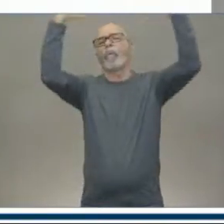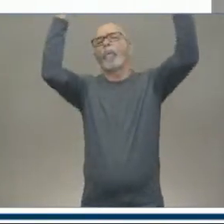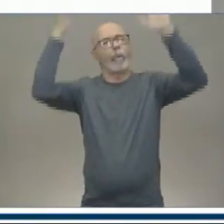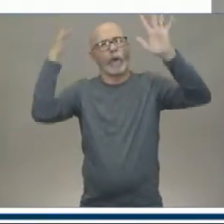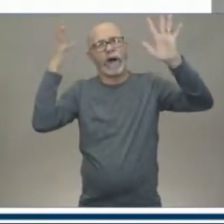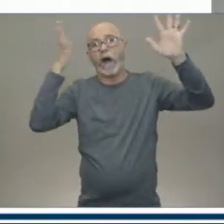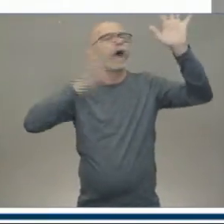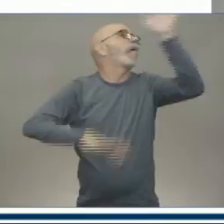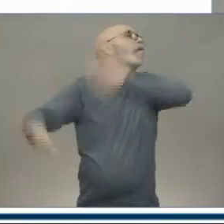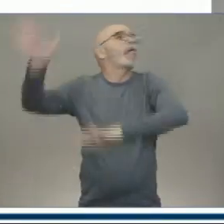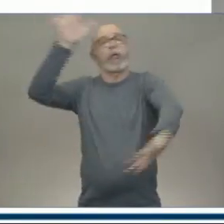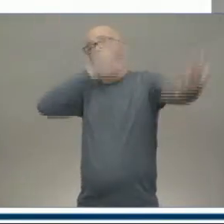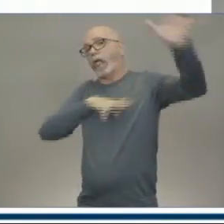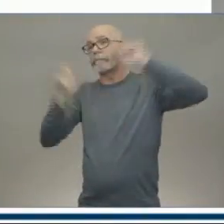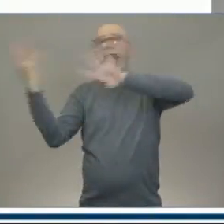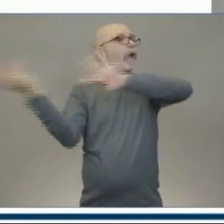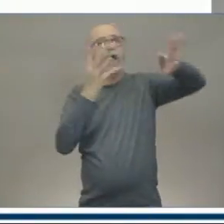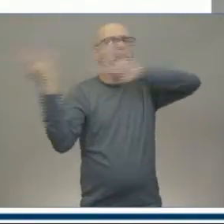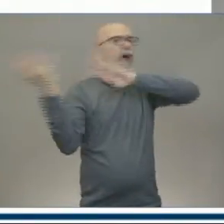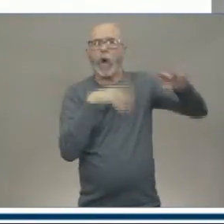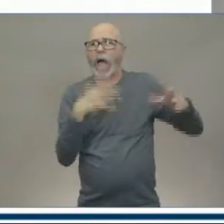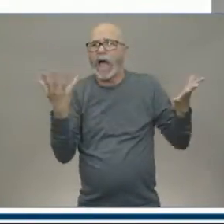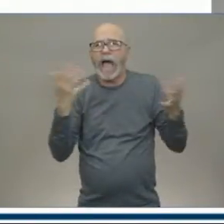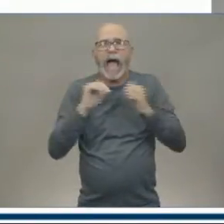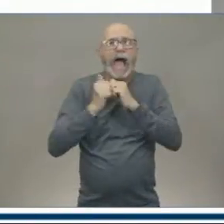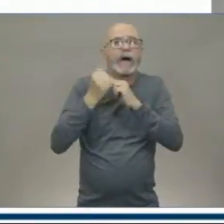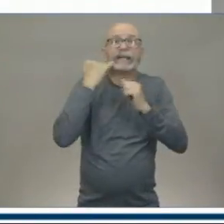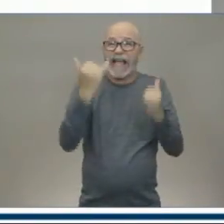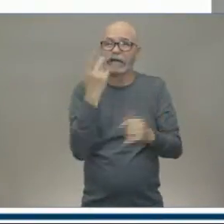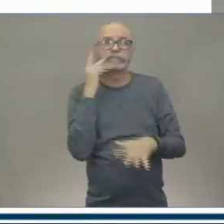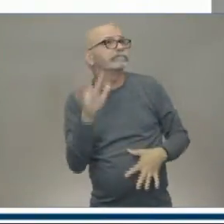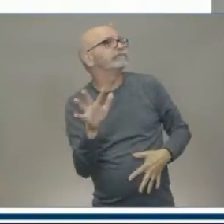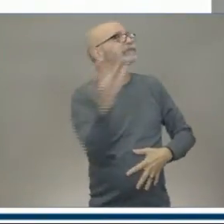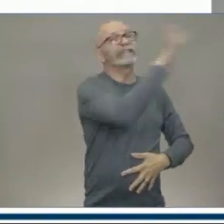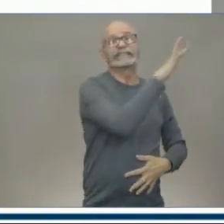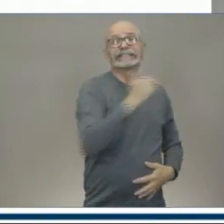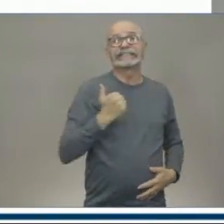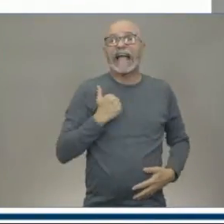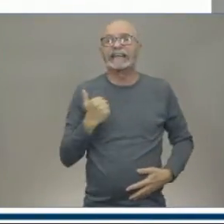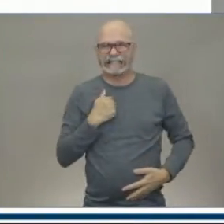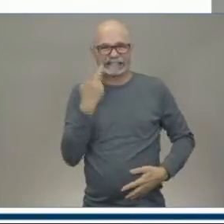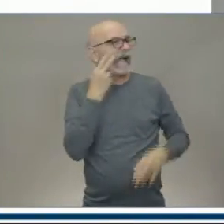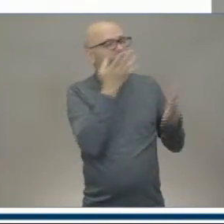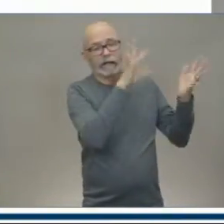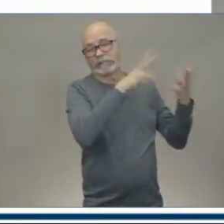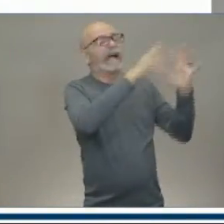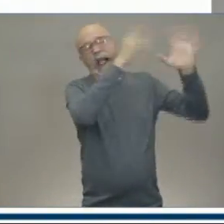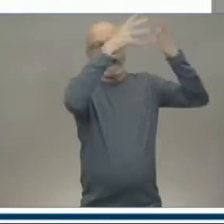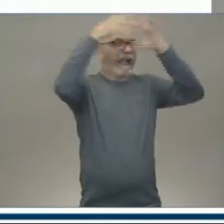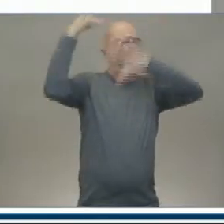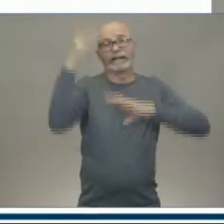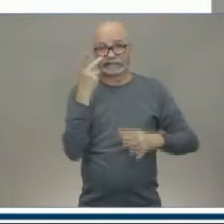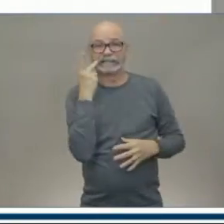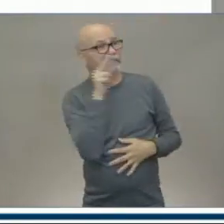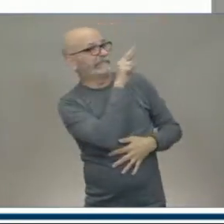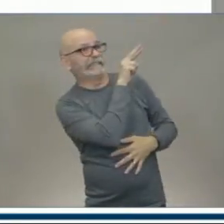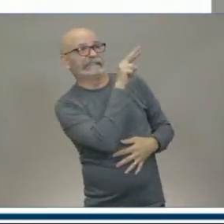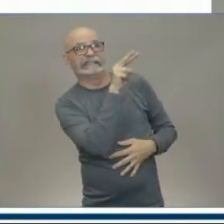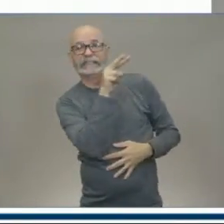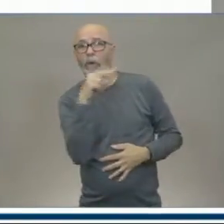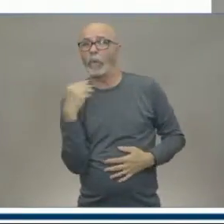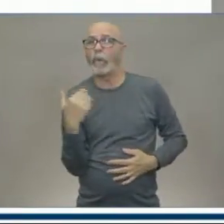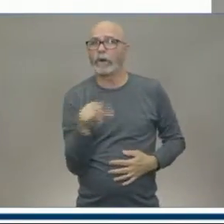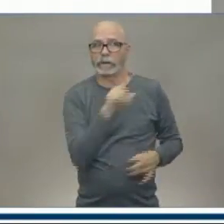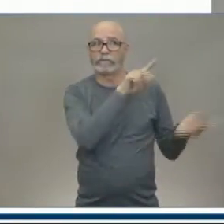Just look around in other provinces in this country and see that where they are at. So we are at the point where this